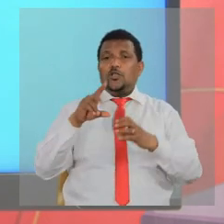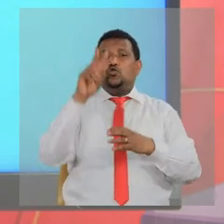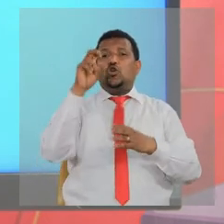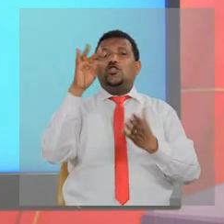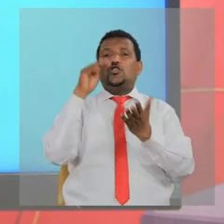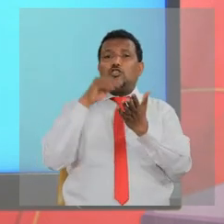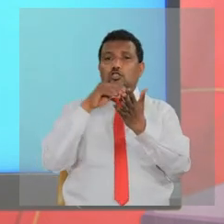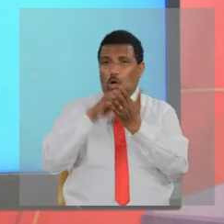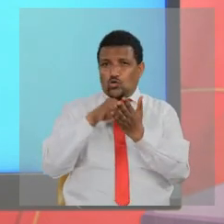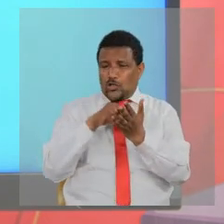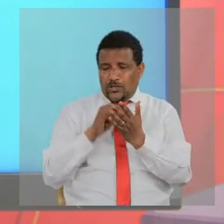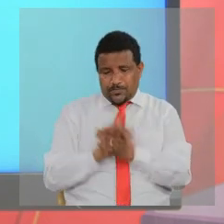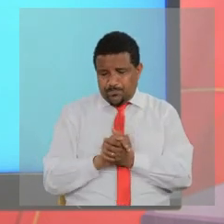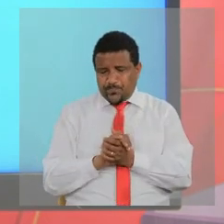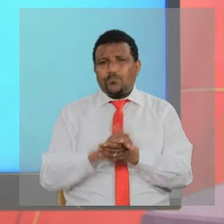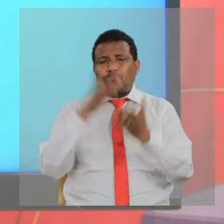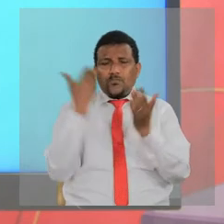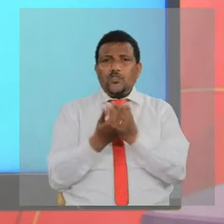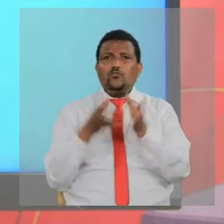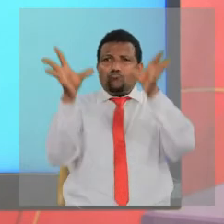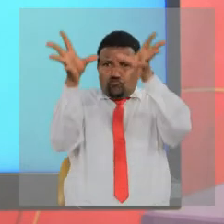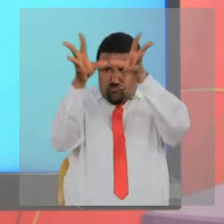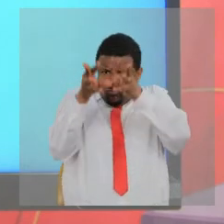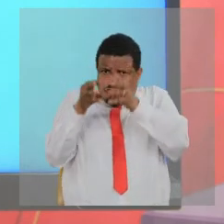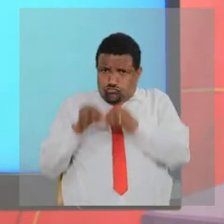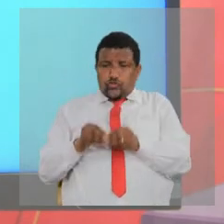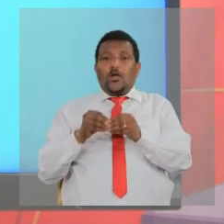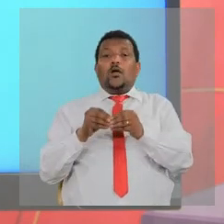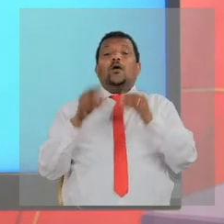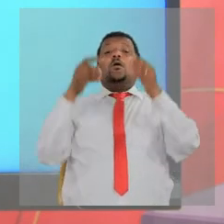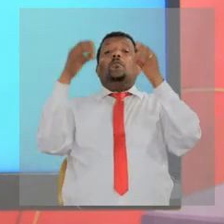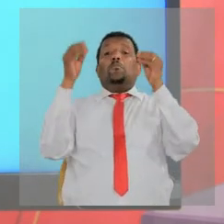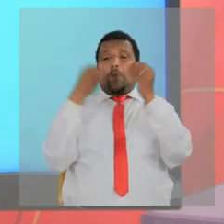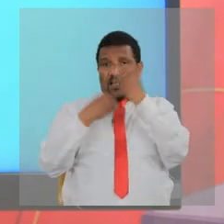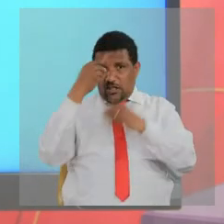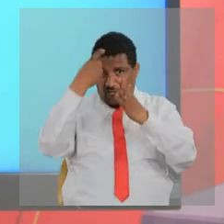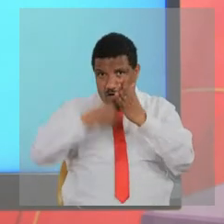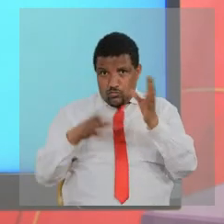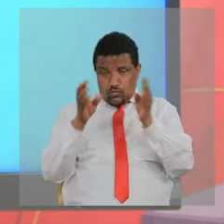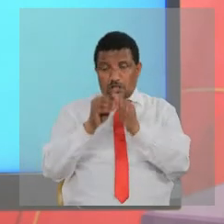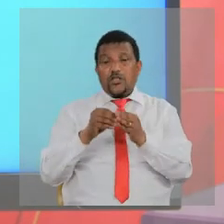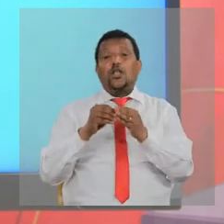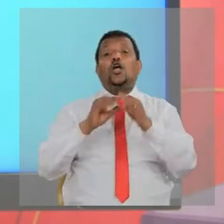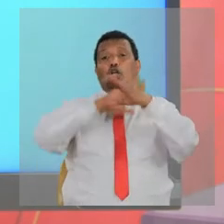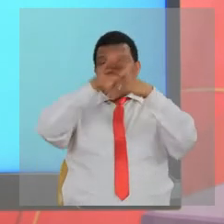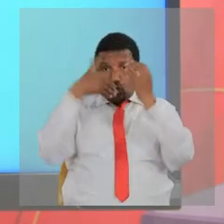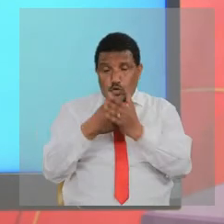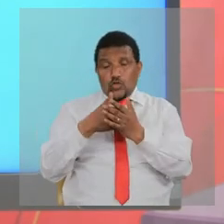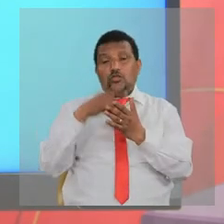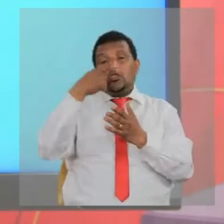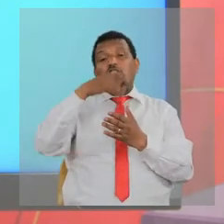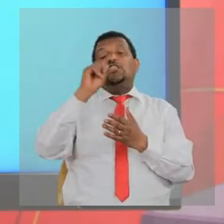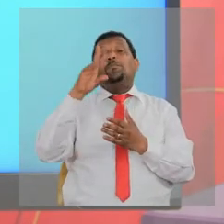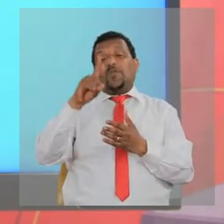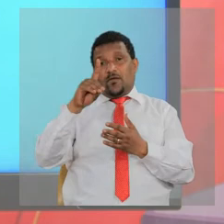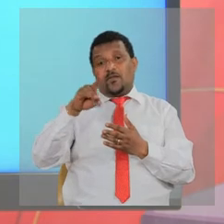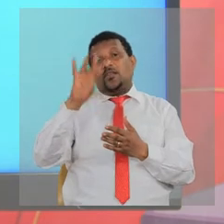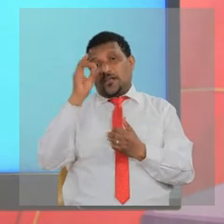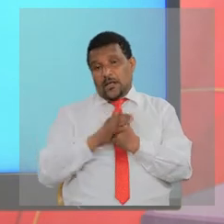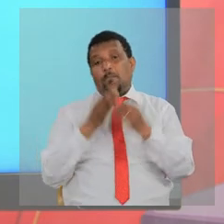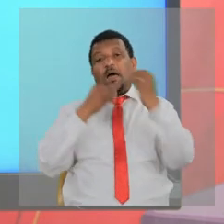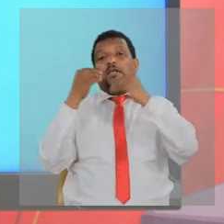20,000 birr. Then when we add all these market values together, we will get the gross domestic product at market